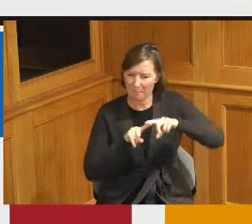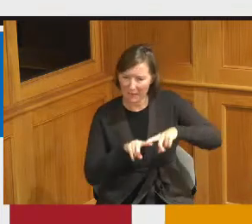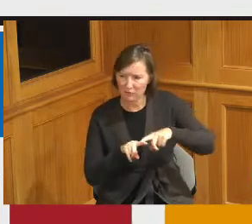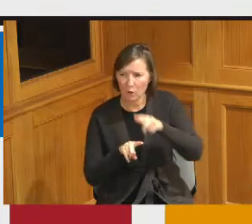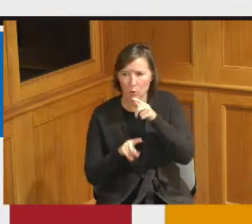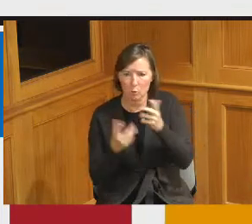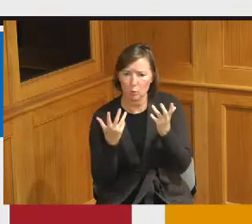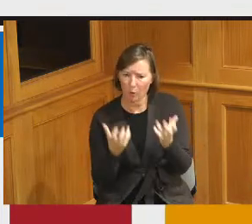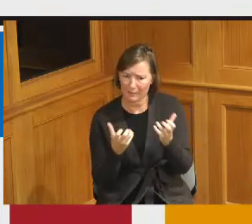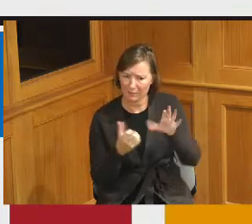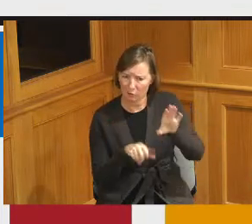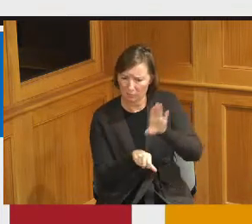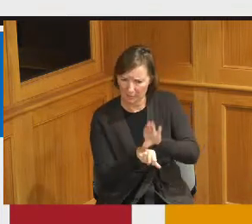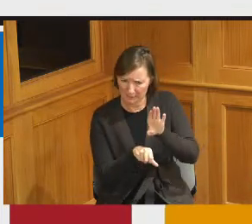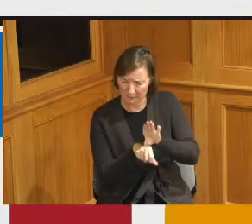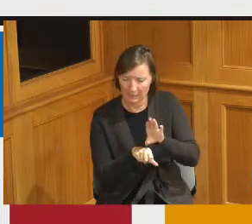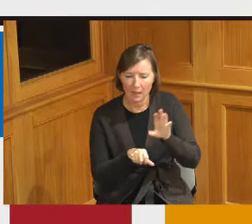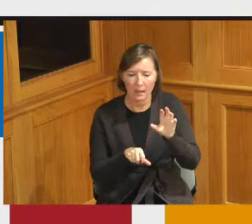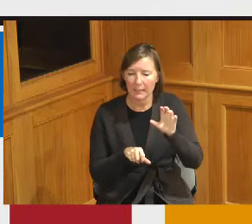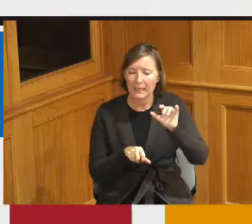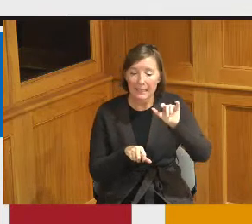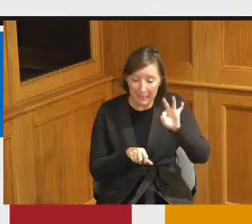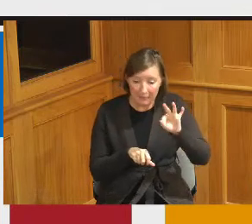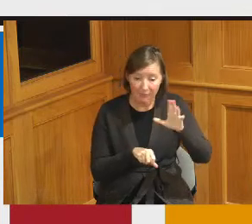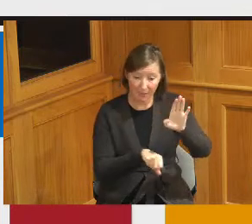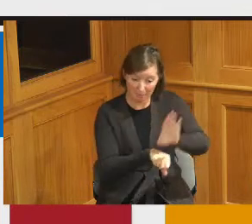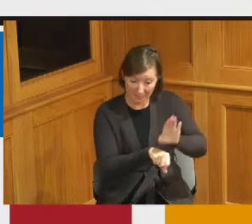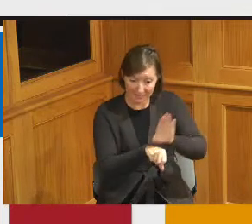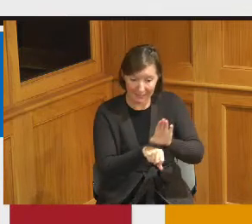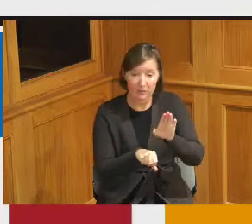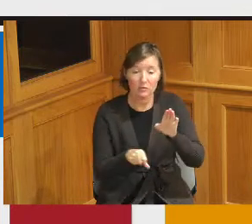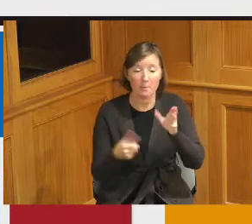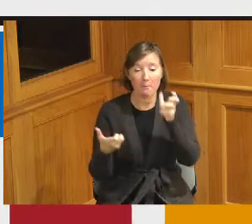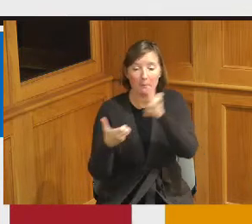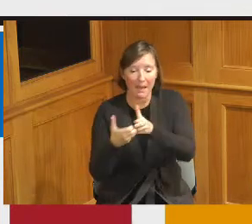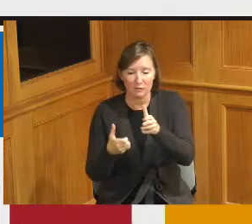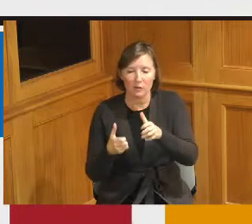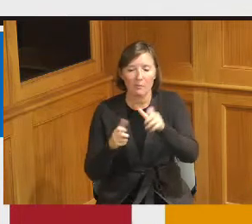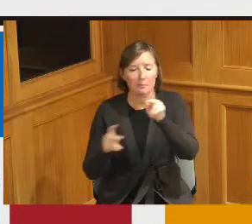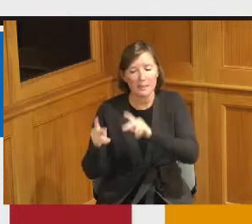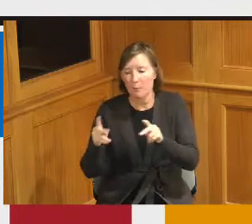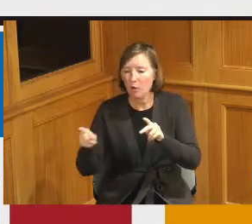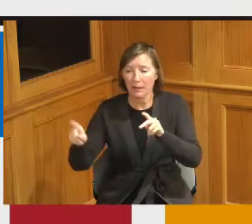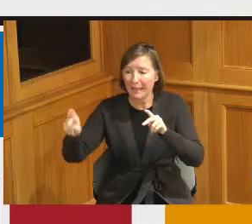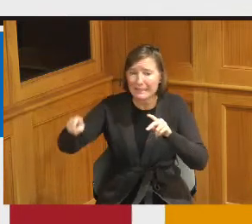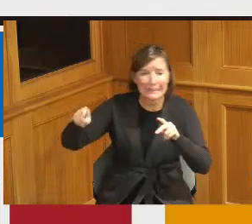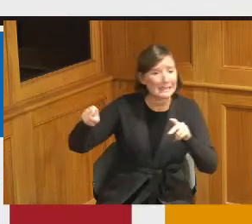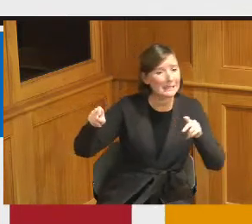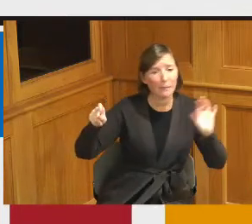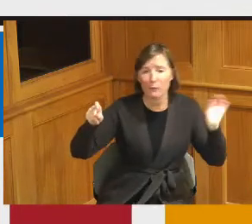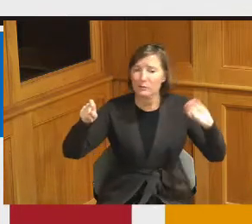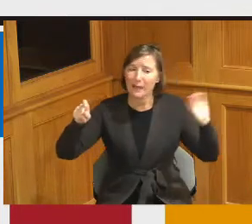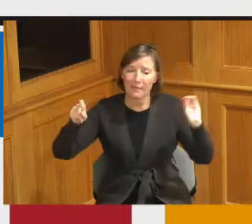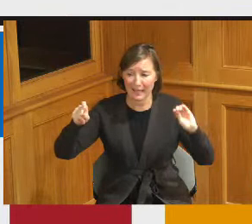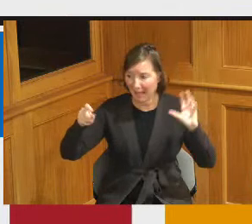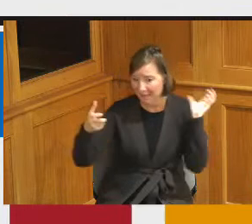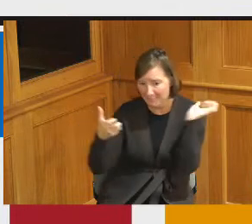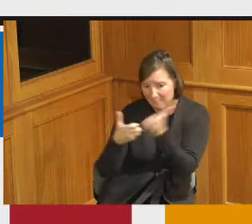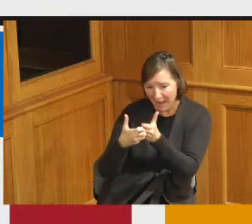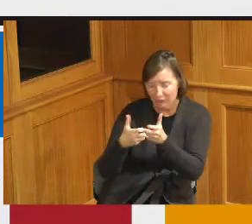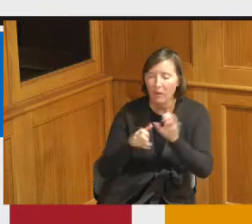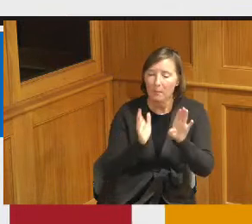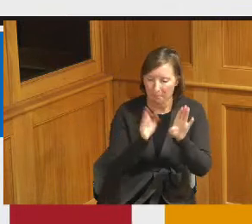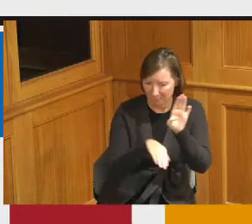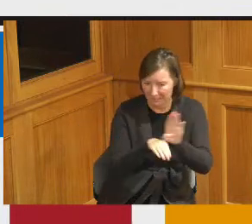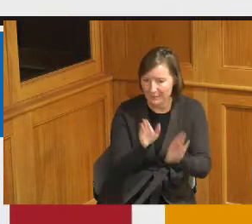question becomes, are they answering an unmet need? And that's one of the things I say to small business owners that I talk to that